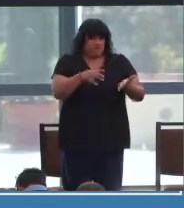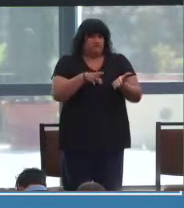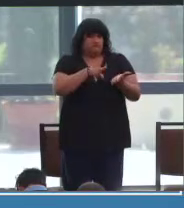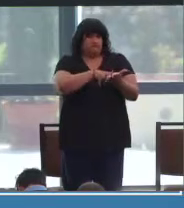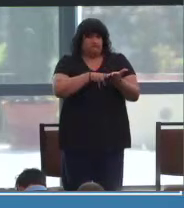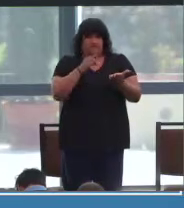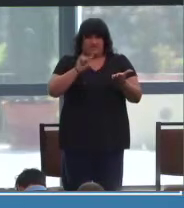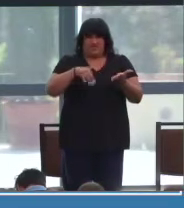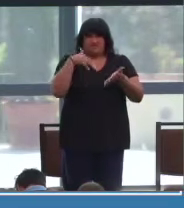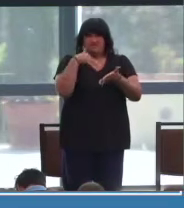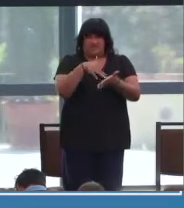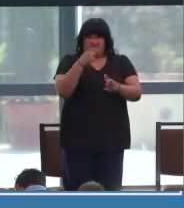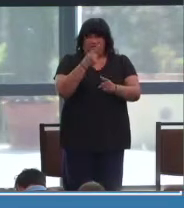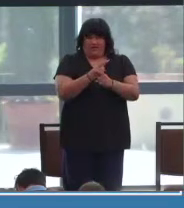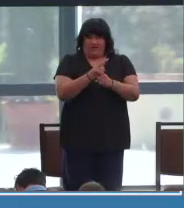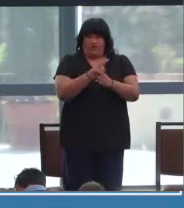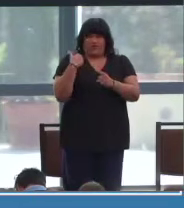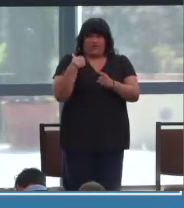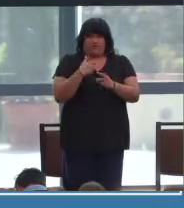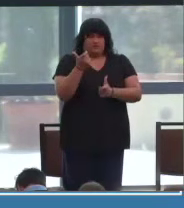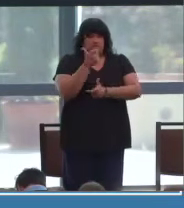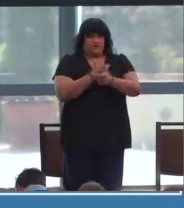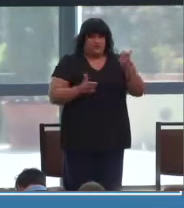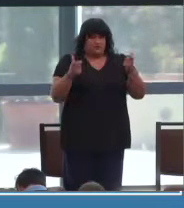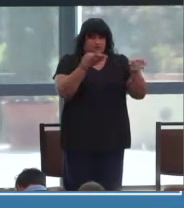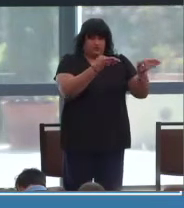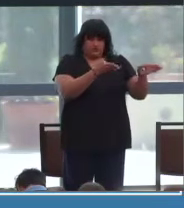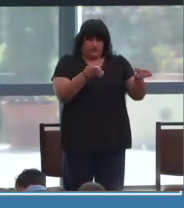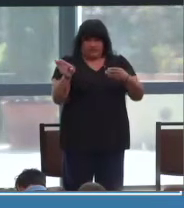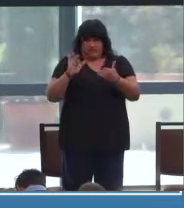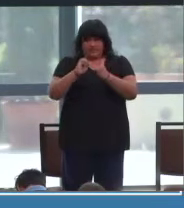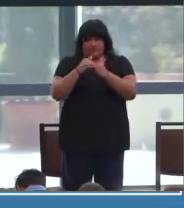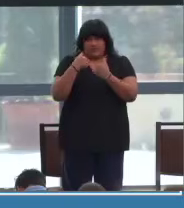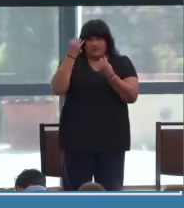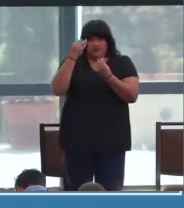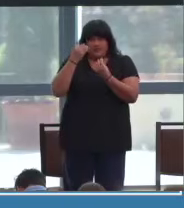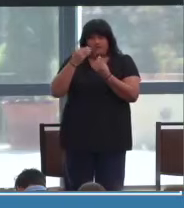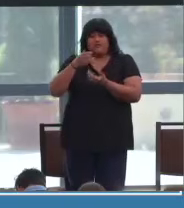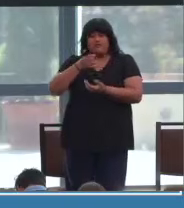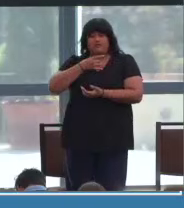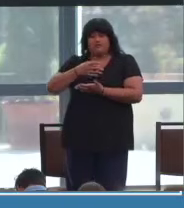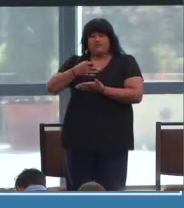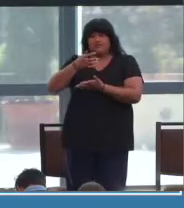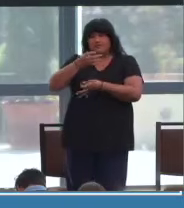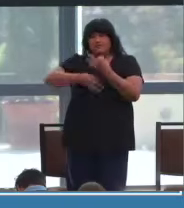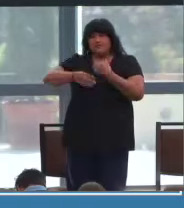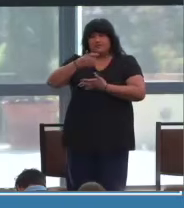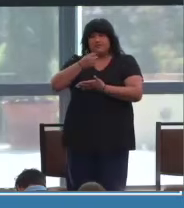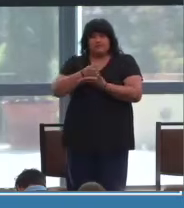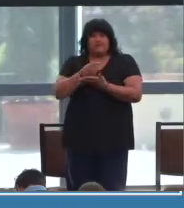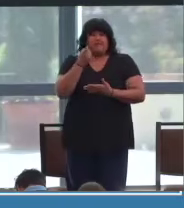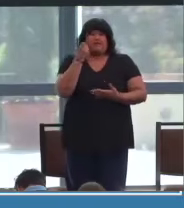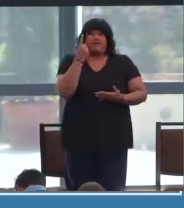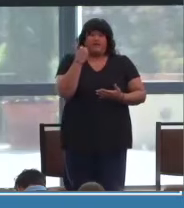study, we had a big, you know, shift in the way we thought about hormone replacement therapy because there were two studies that were done in the